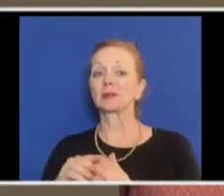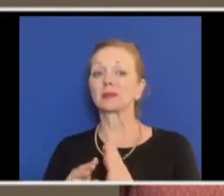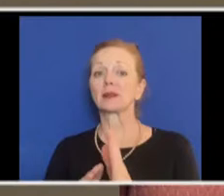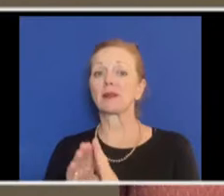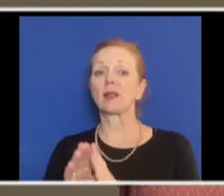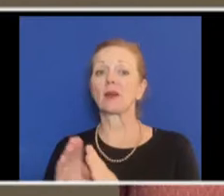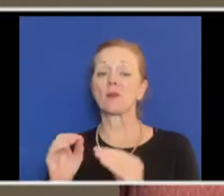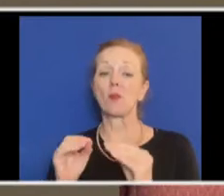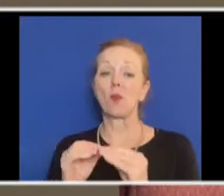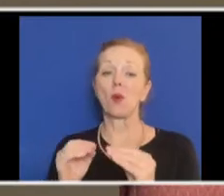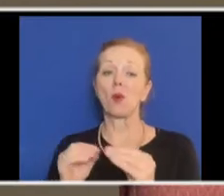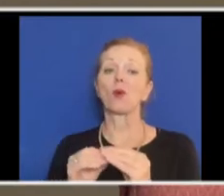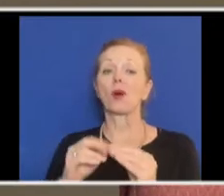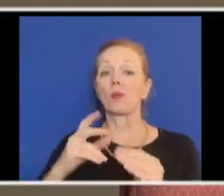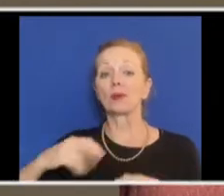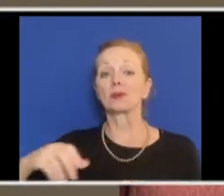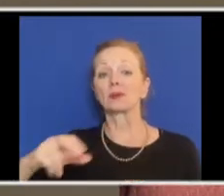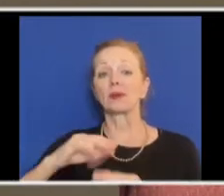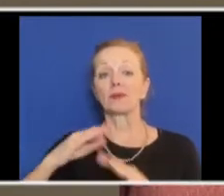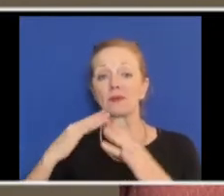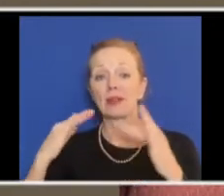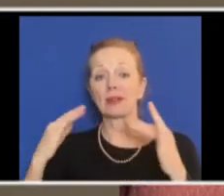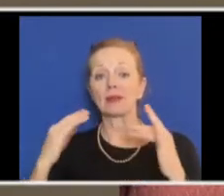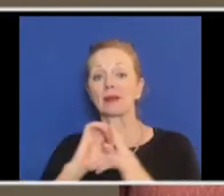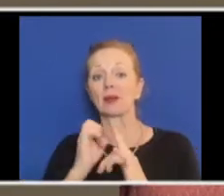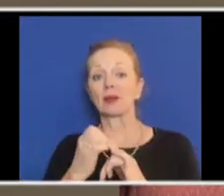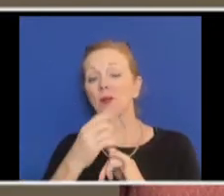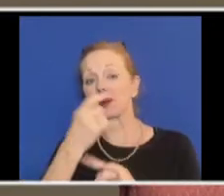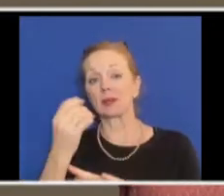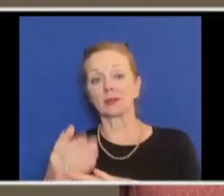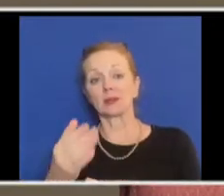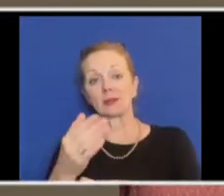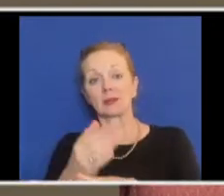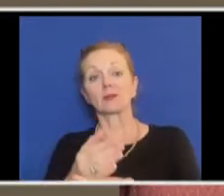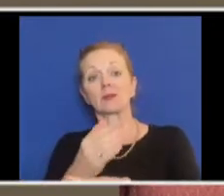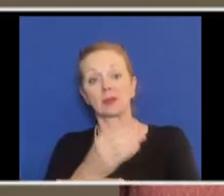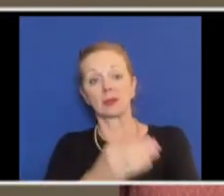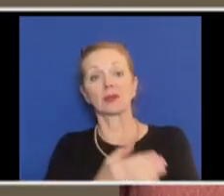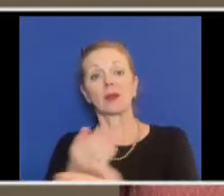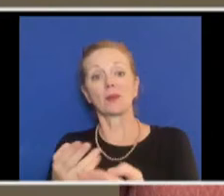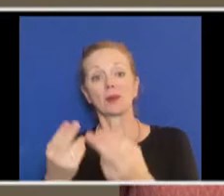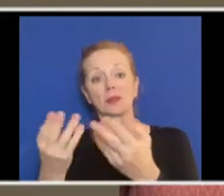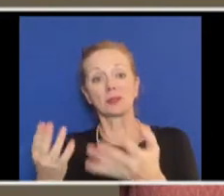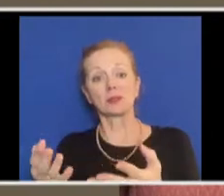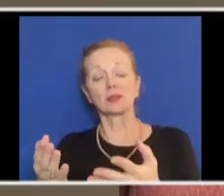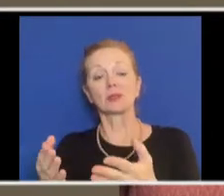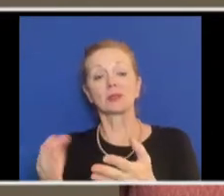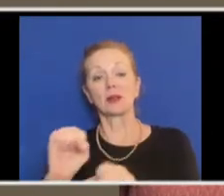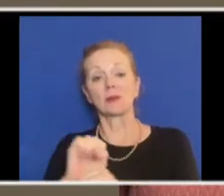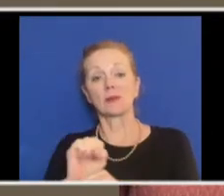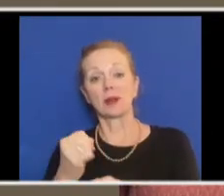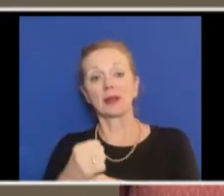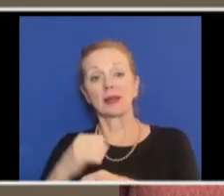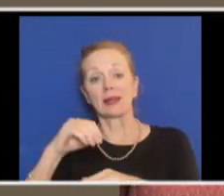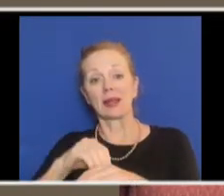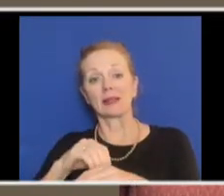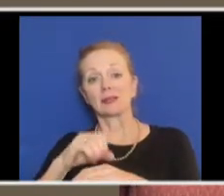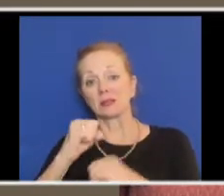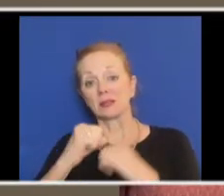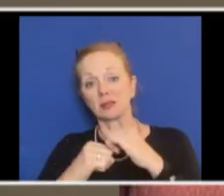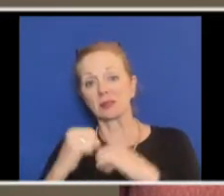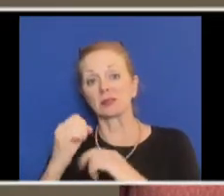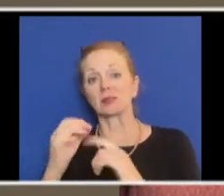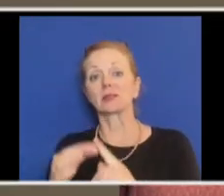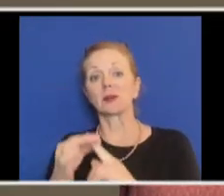friendly environment because of the improvements that petitioner is making in in the infrastructure especially